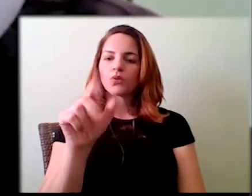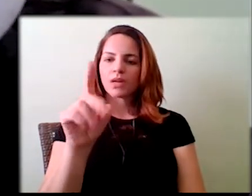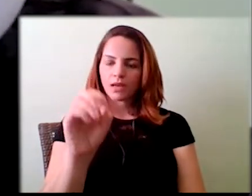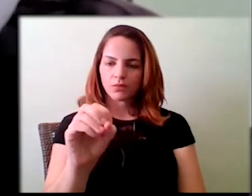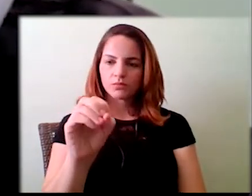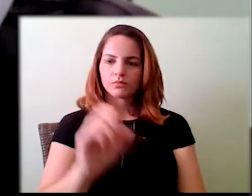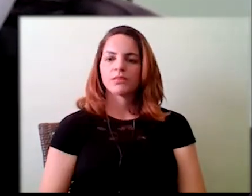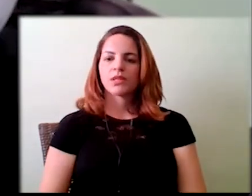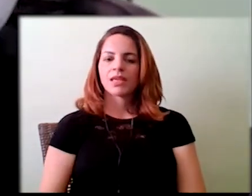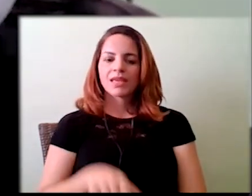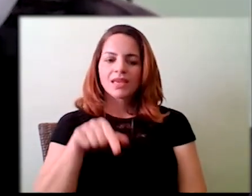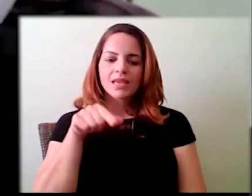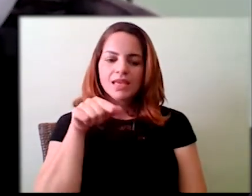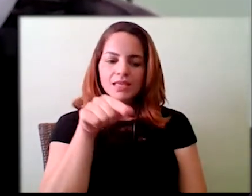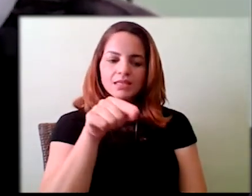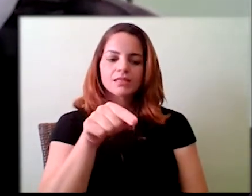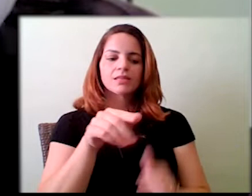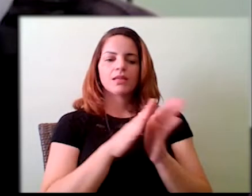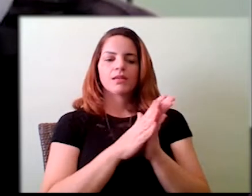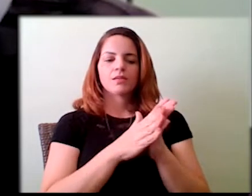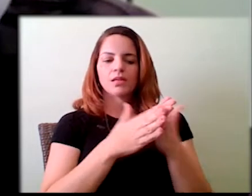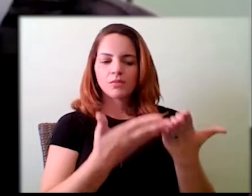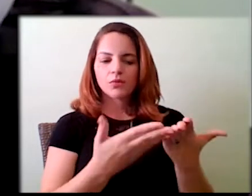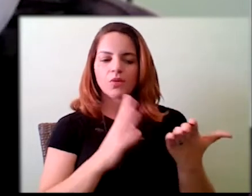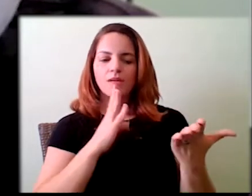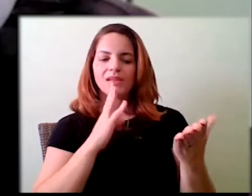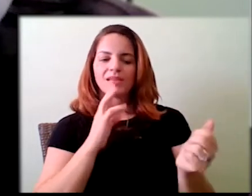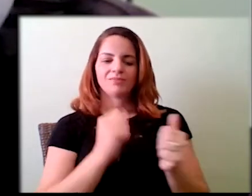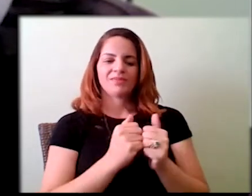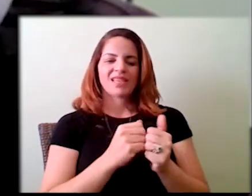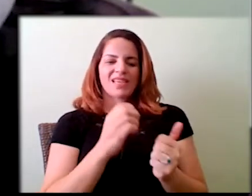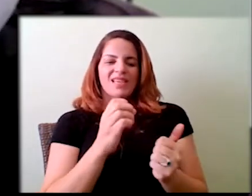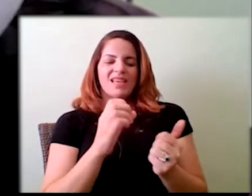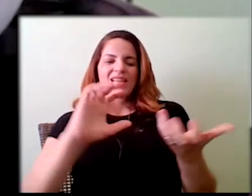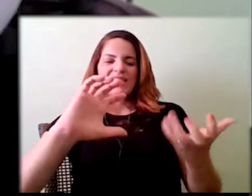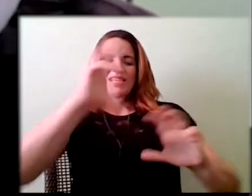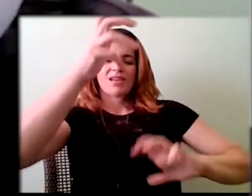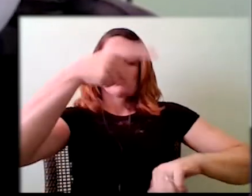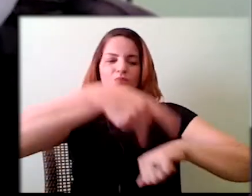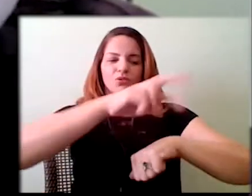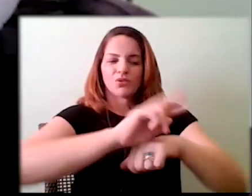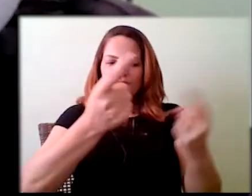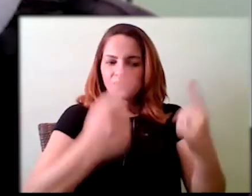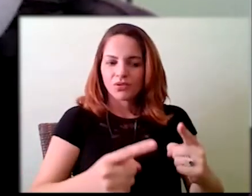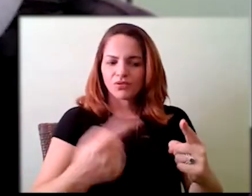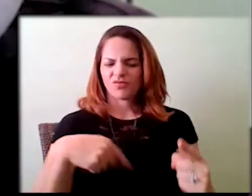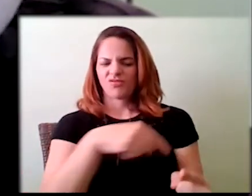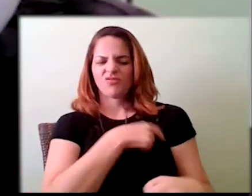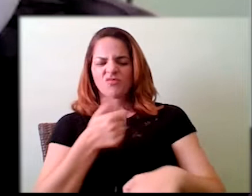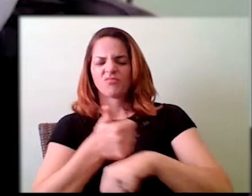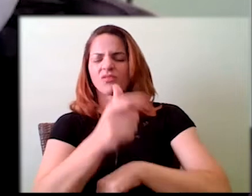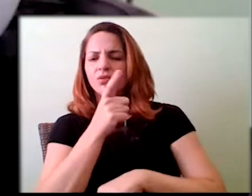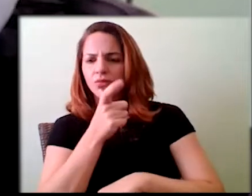Puerto Rico, the United States or Puerto Rico? This book provides a fascinating historical perspective on the problem and